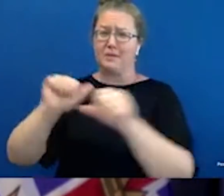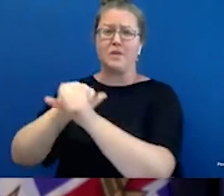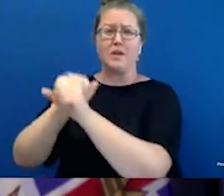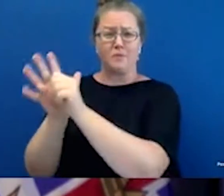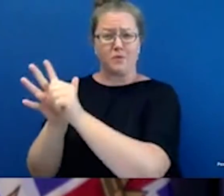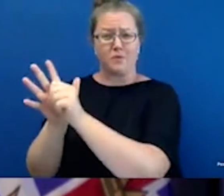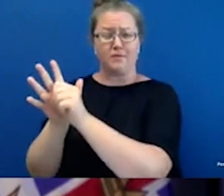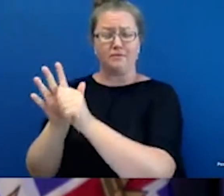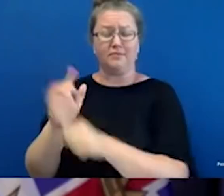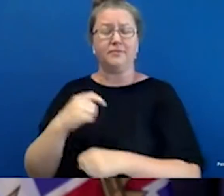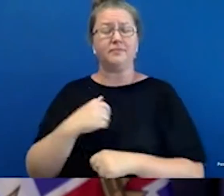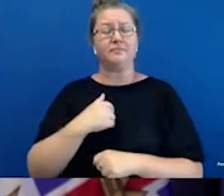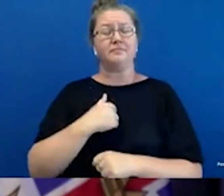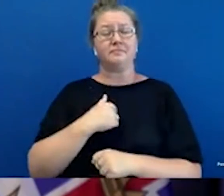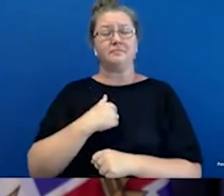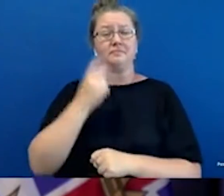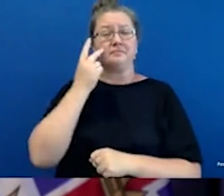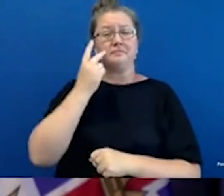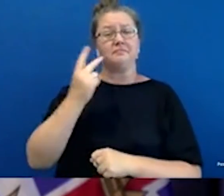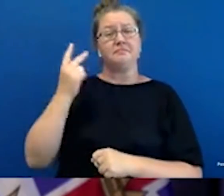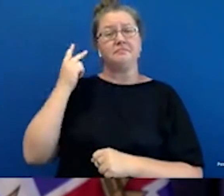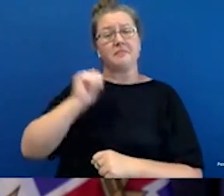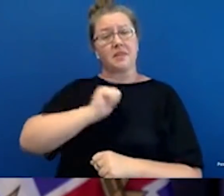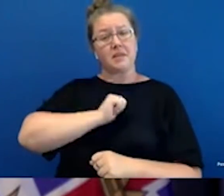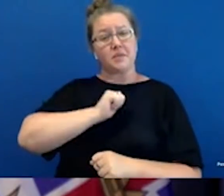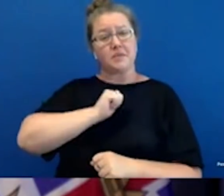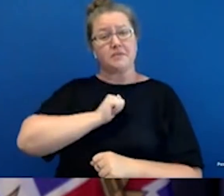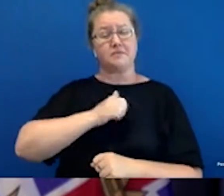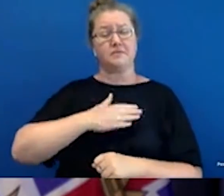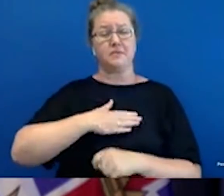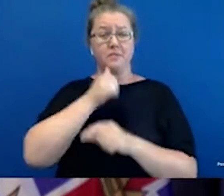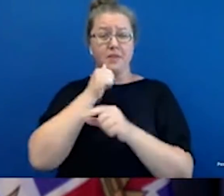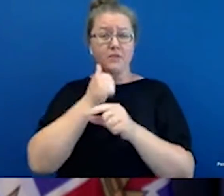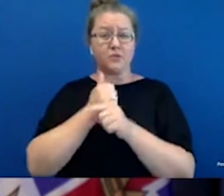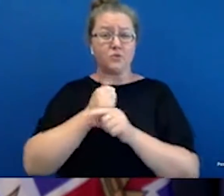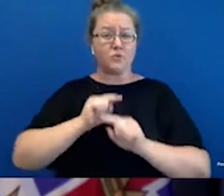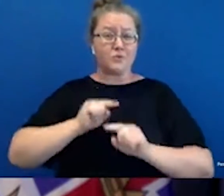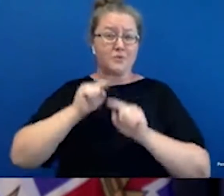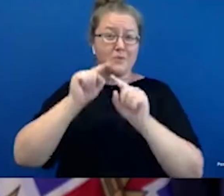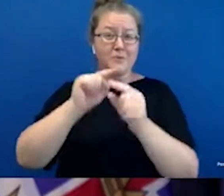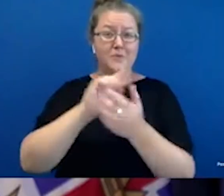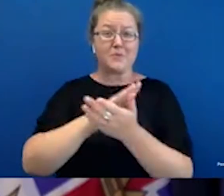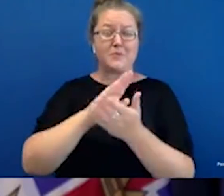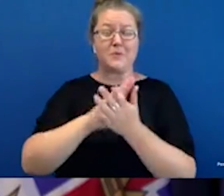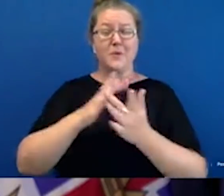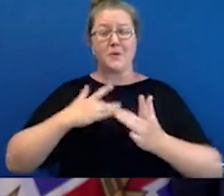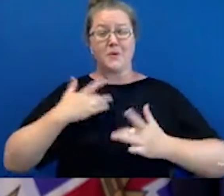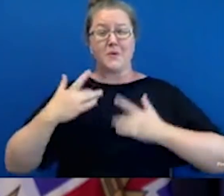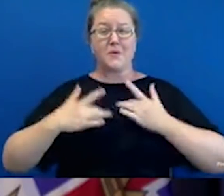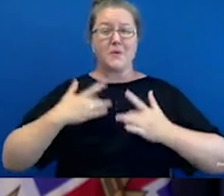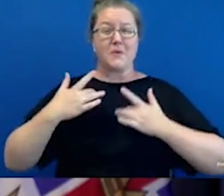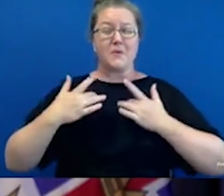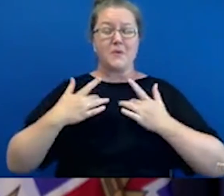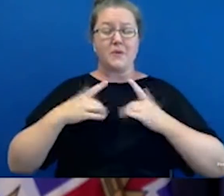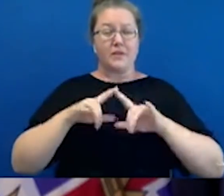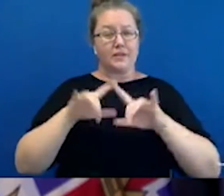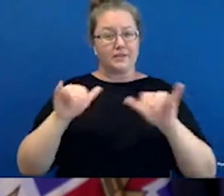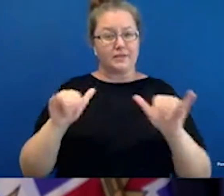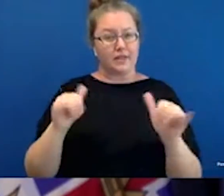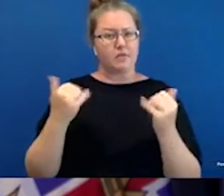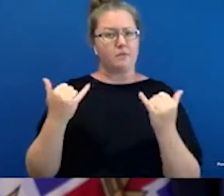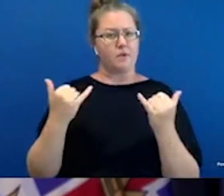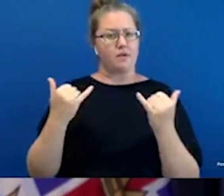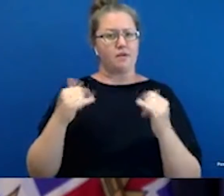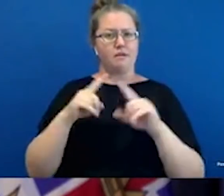I remember what it was like for me and my sisters as when we were young. But it's also a time where we all need to step